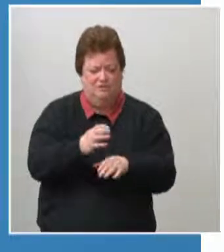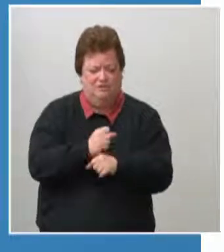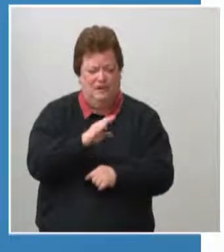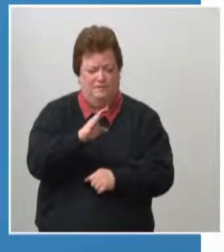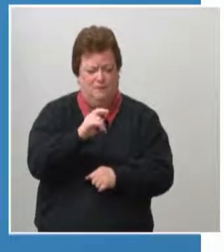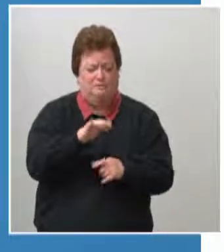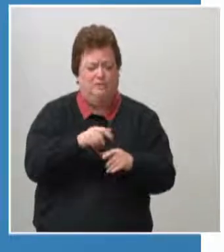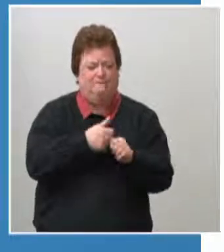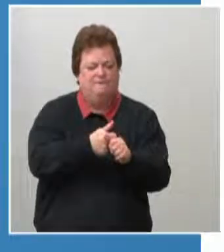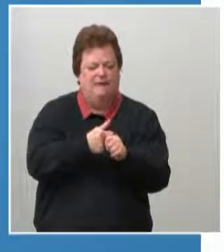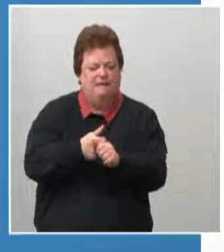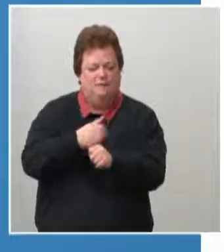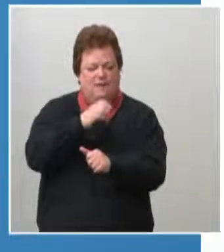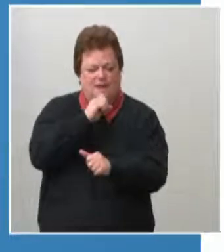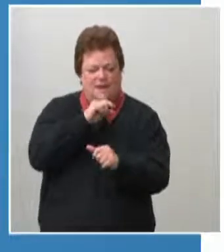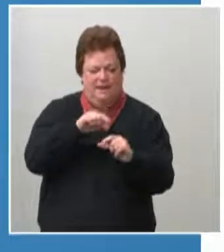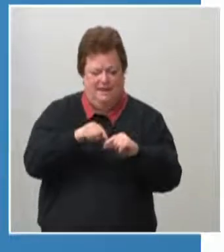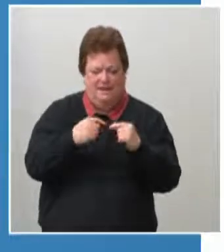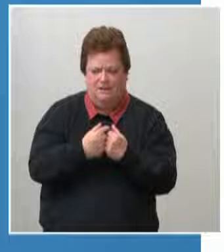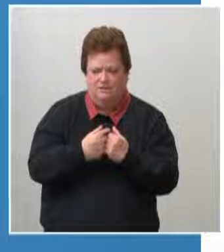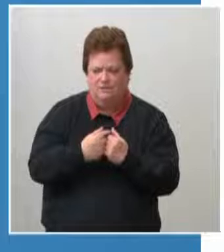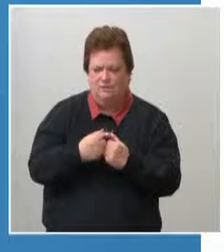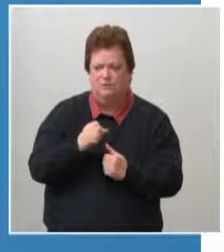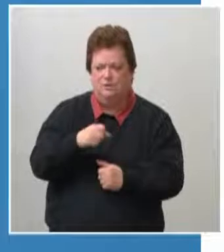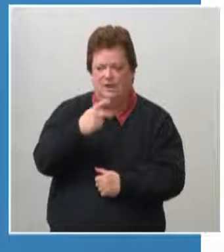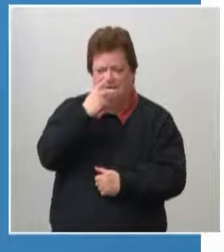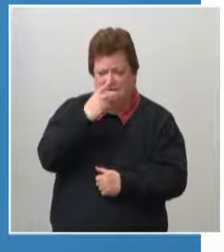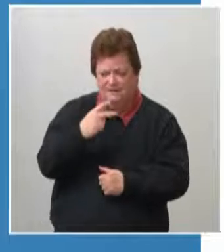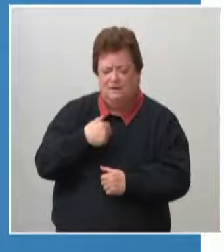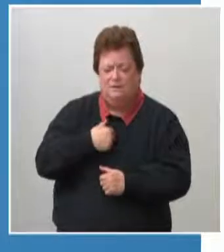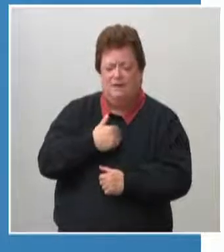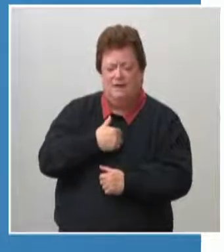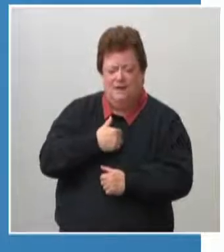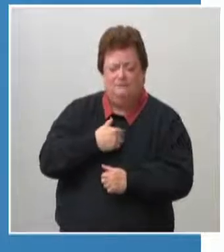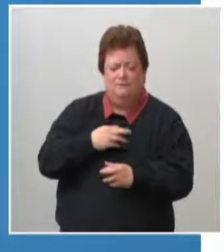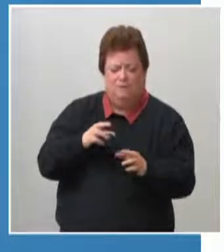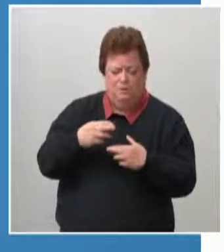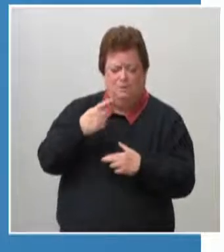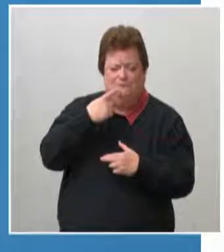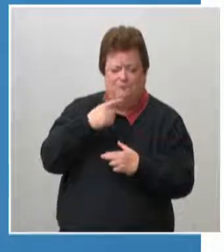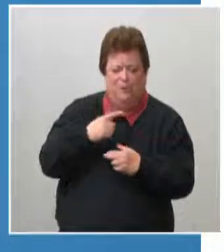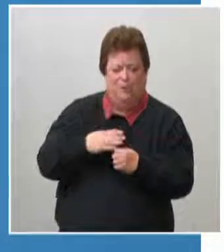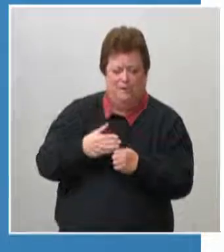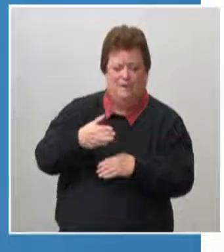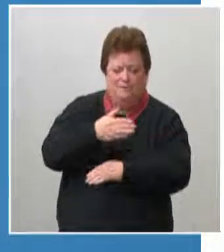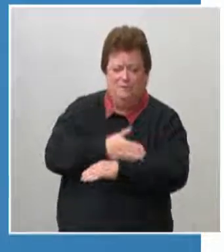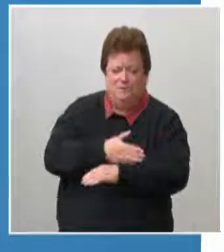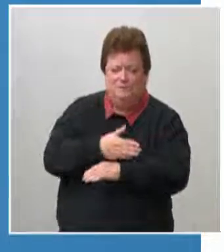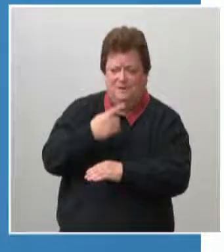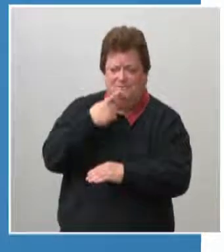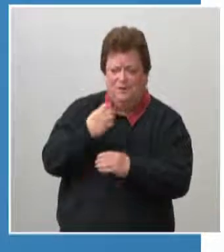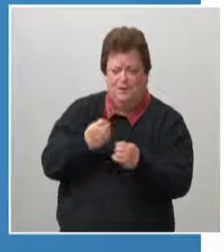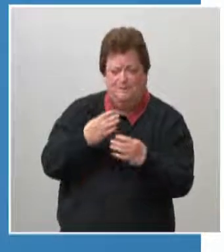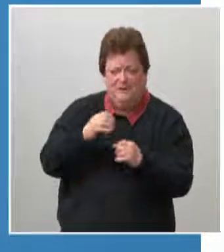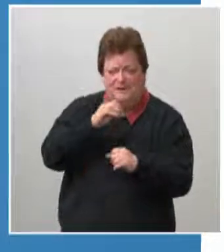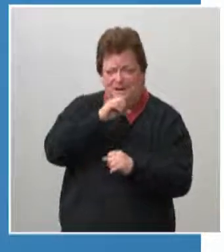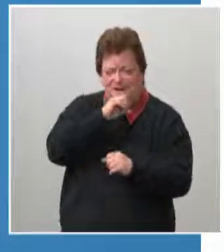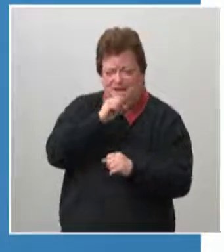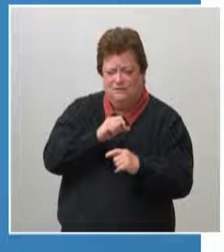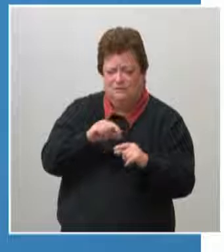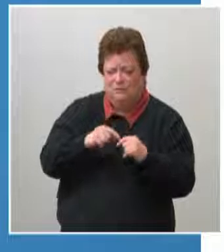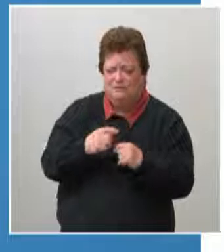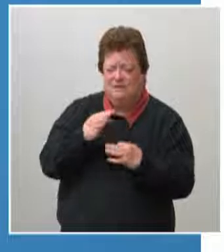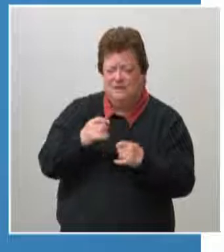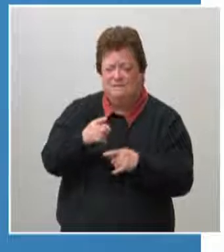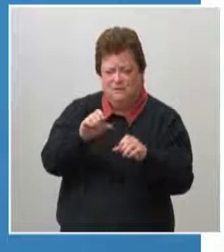age group. As you can see, there is room for improvement in many age categories. Once again, if you're eligible for your booster,